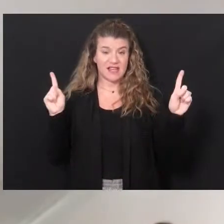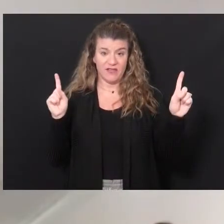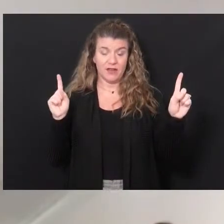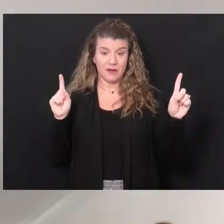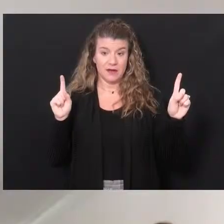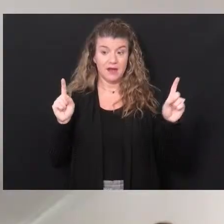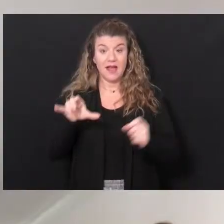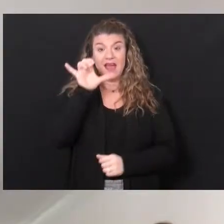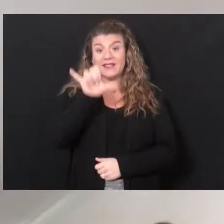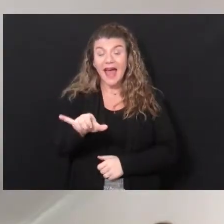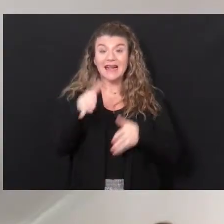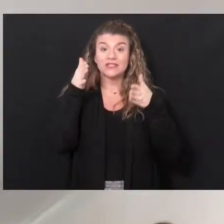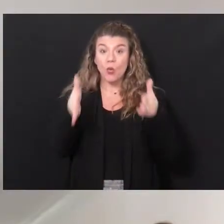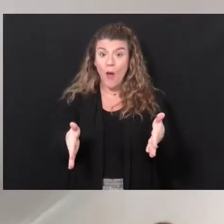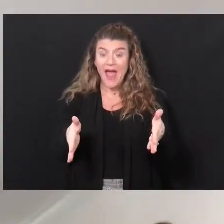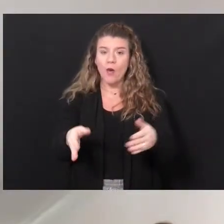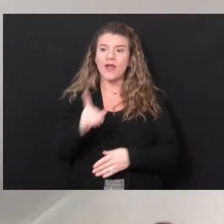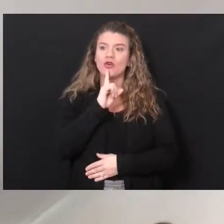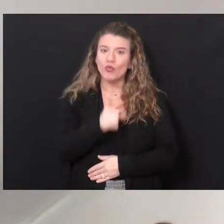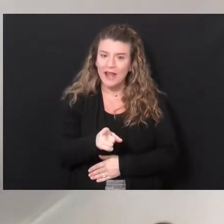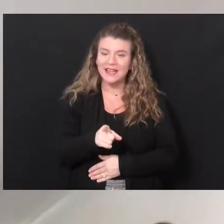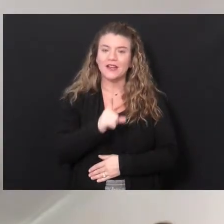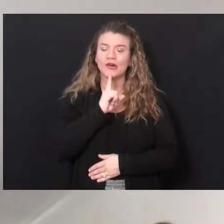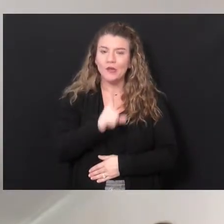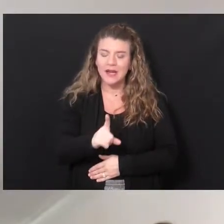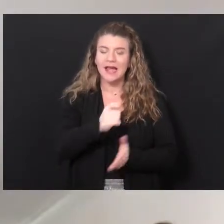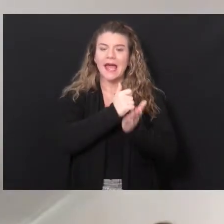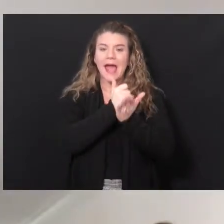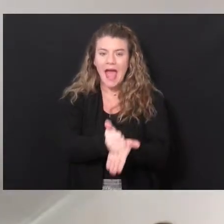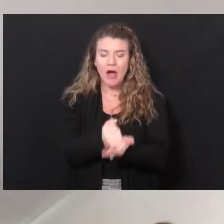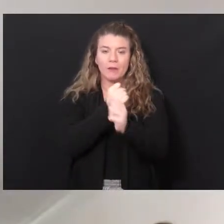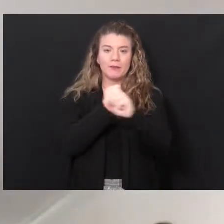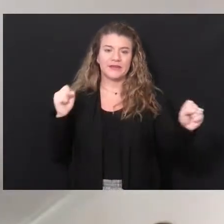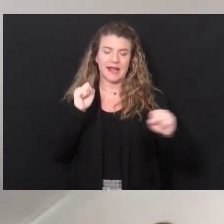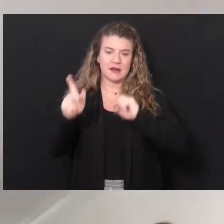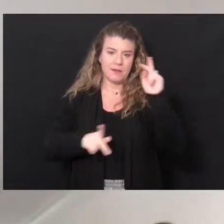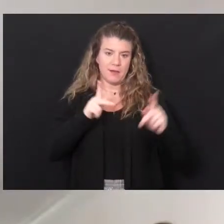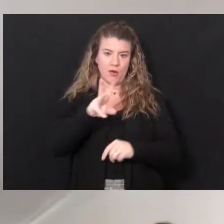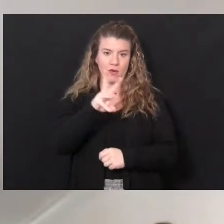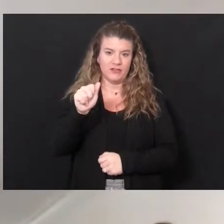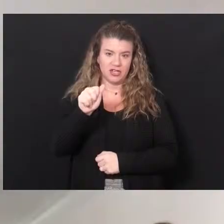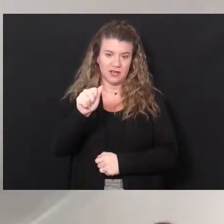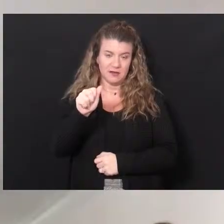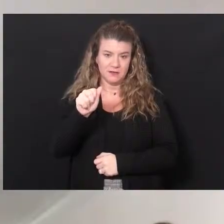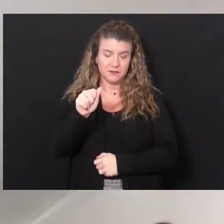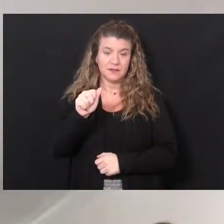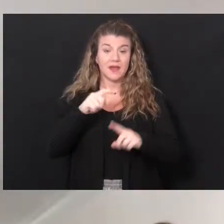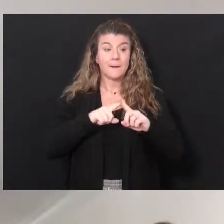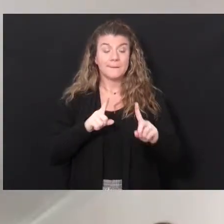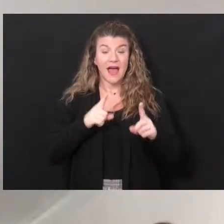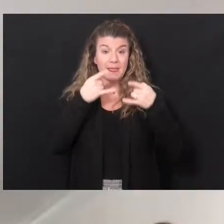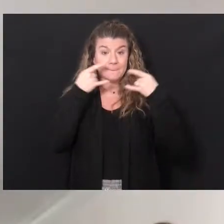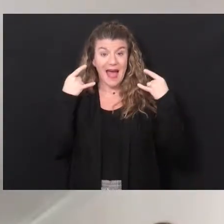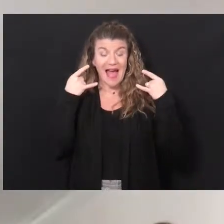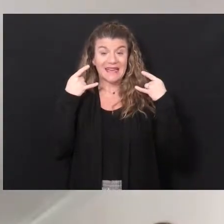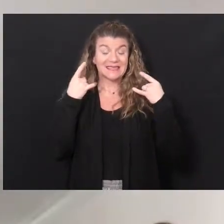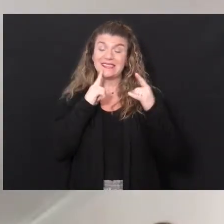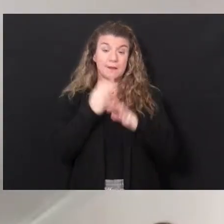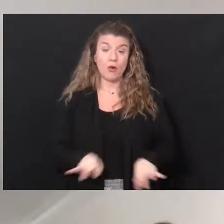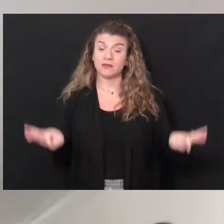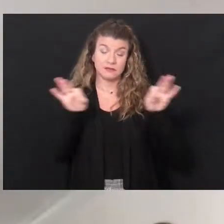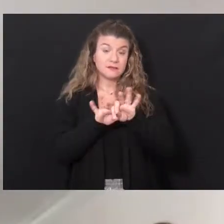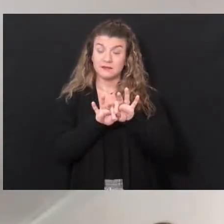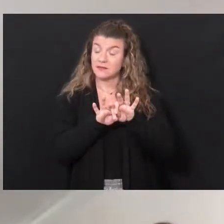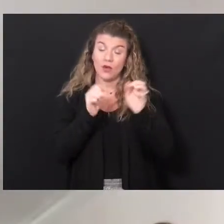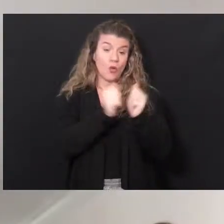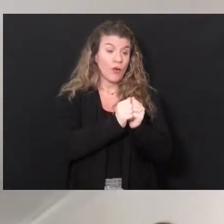And that's the way that we really, really help protect people in West Virginia, as the governor has said. But the mask wearing is critical